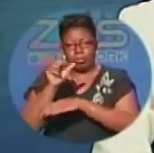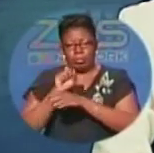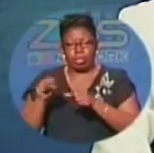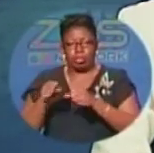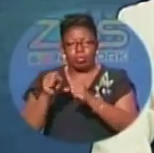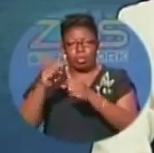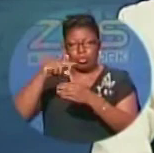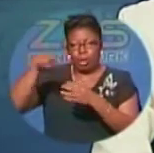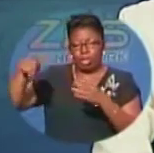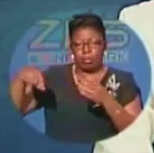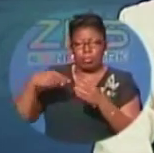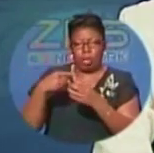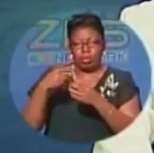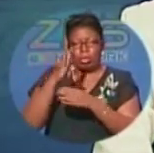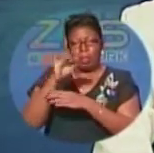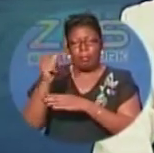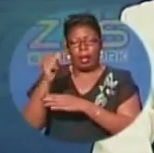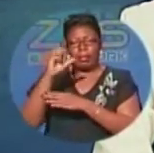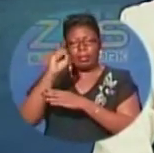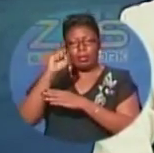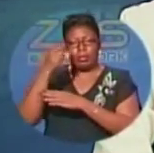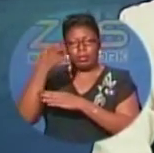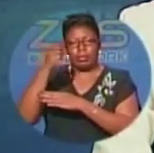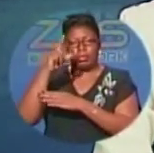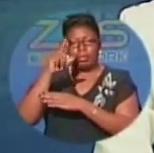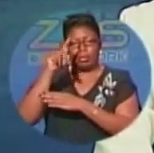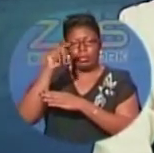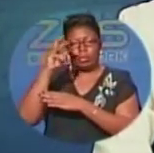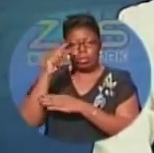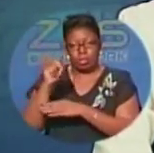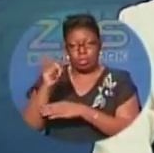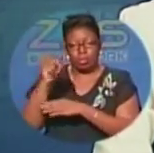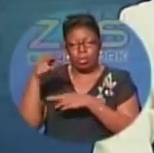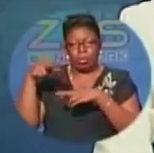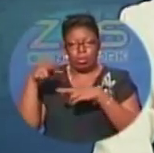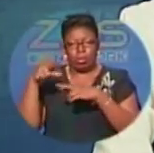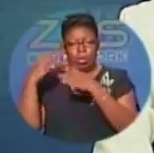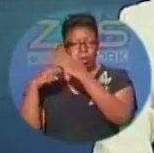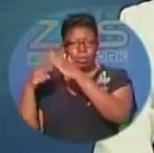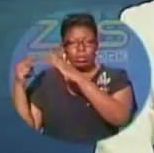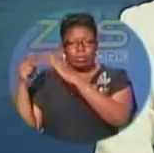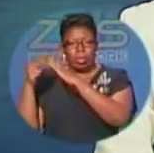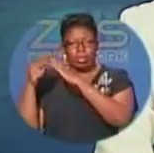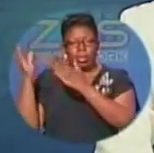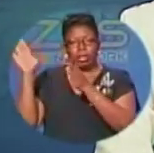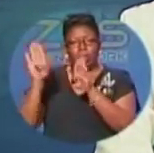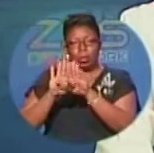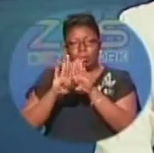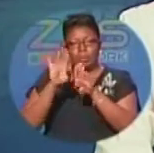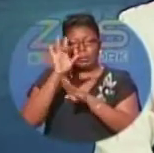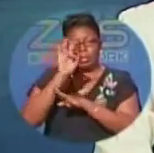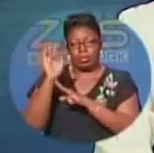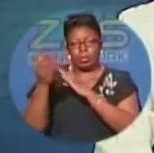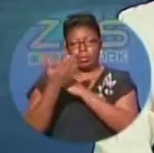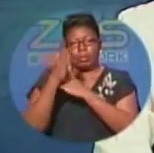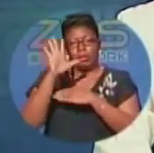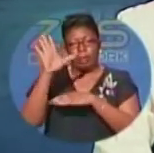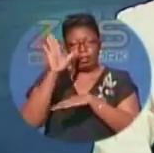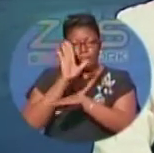roundabout near the Sheraton Resort. The street will be closed from 7 this evening to 5 in the morning. All hotels and